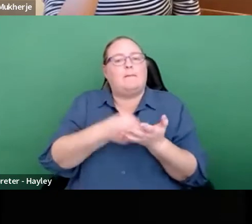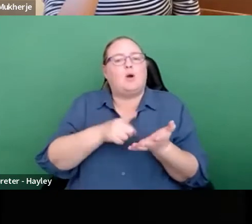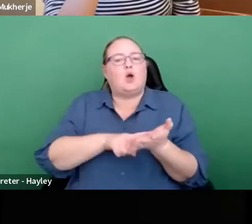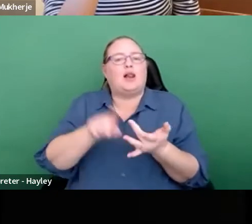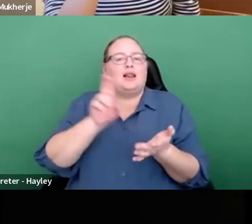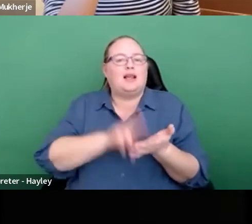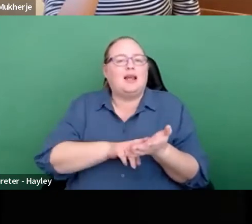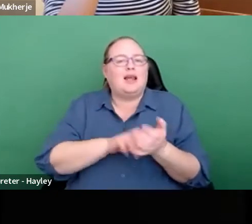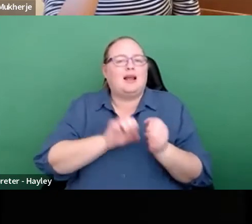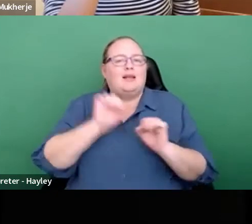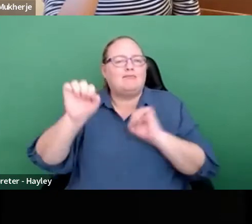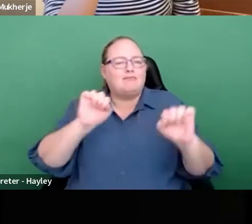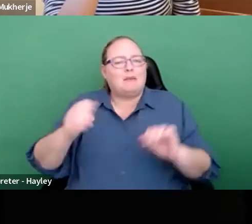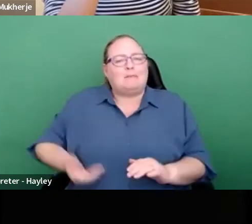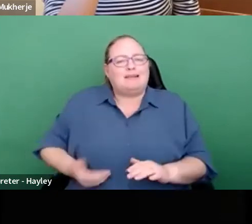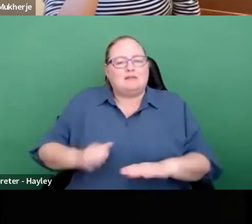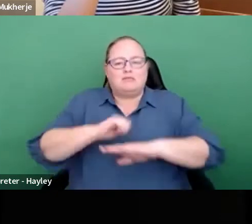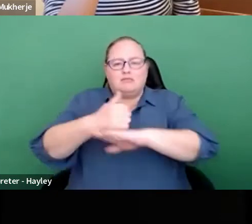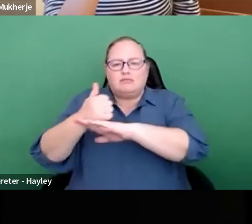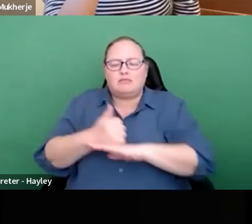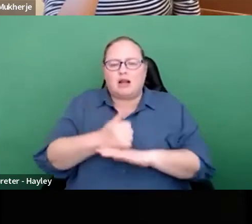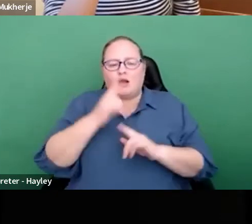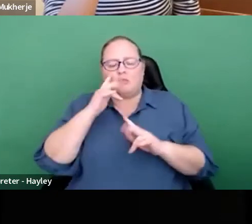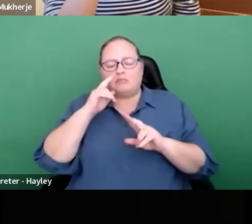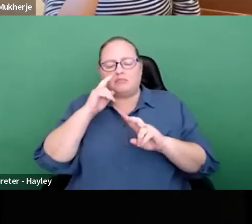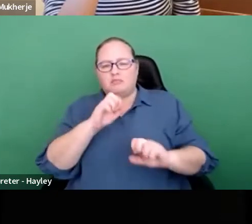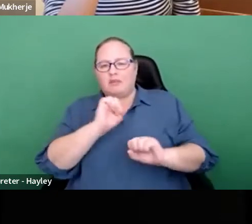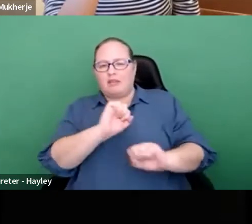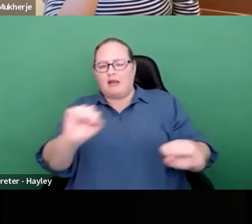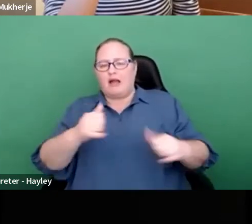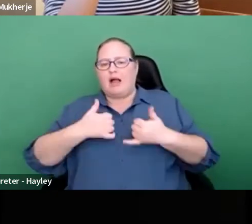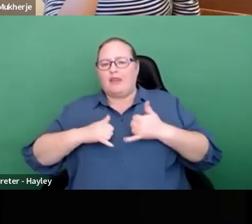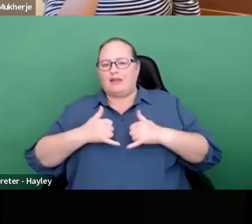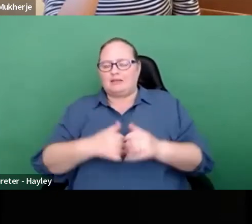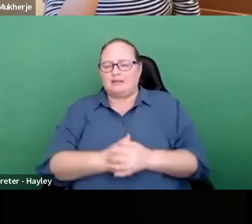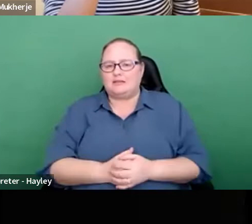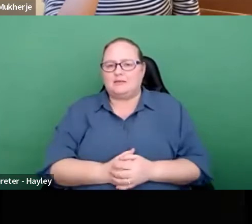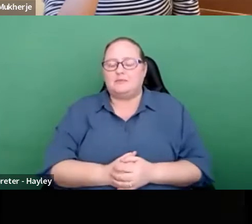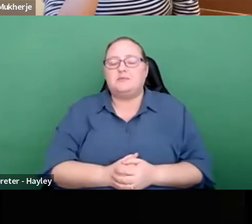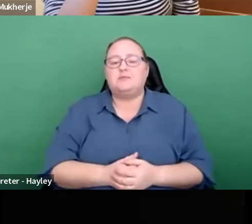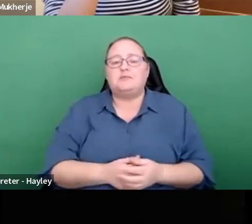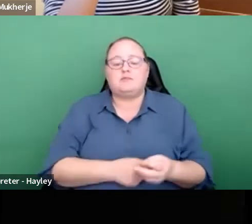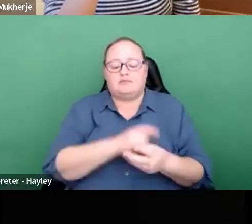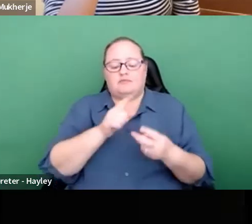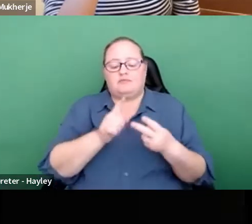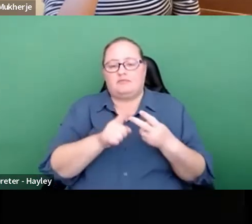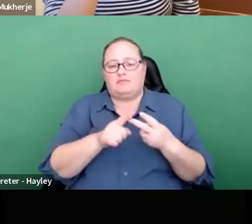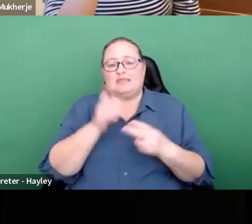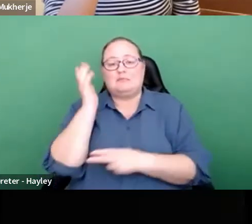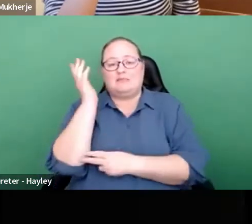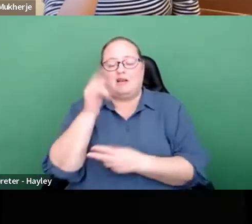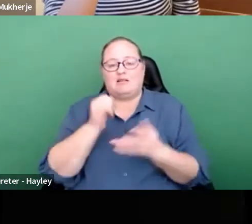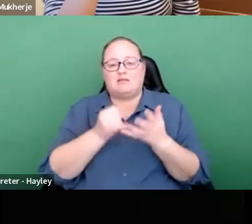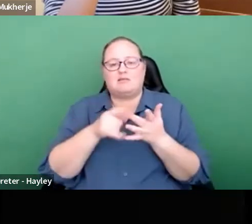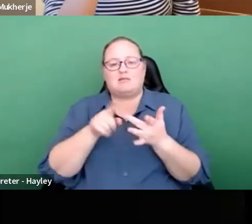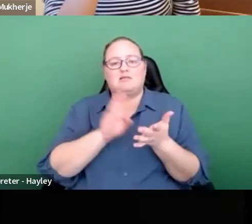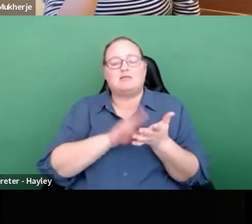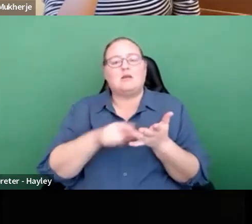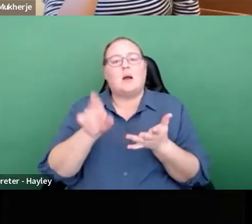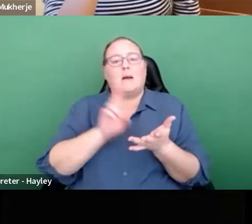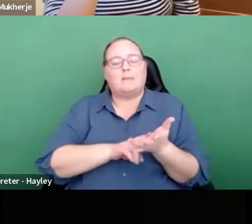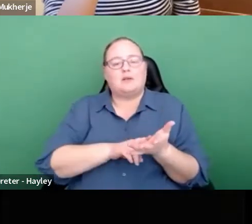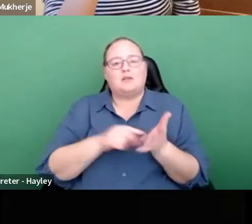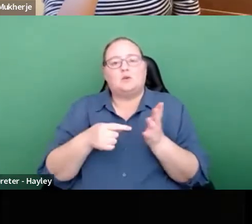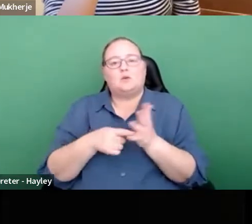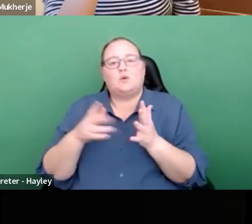the Kingmakers. Simon Tawfic, our very own Simon Tawfic, a PhD candidate in our department and a